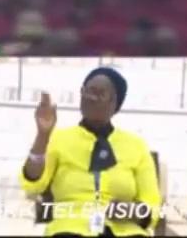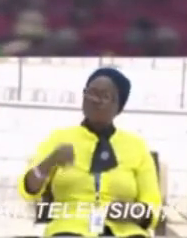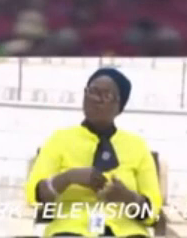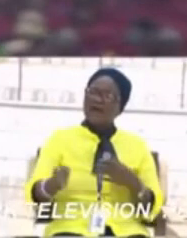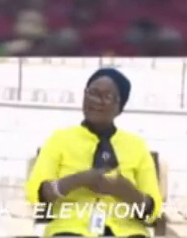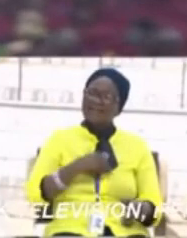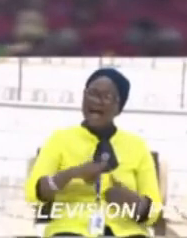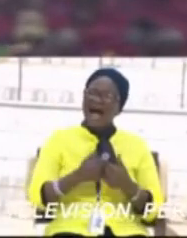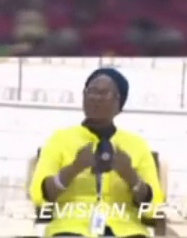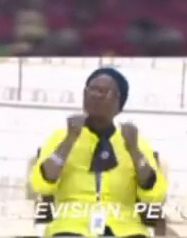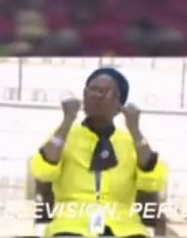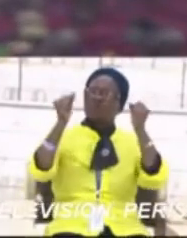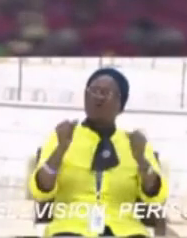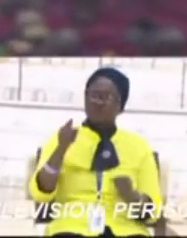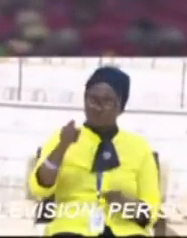helpless.